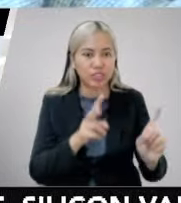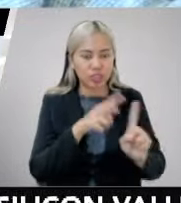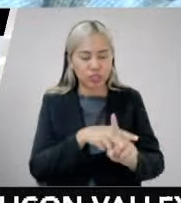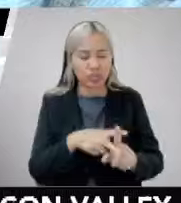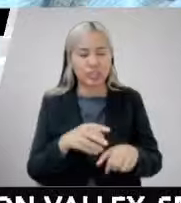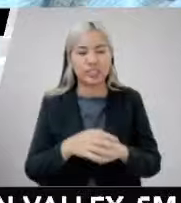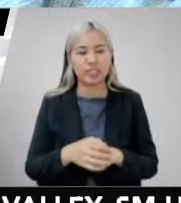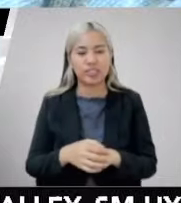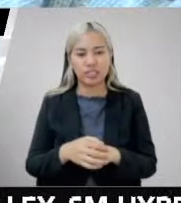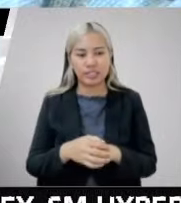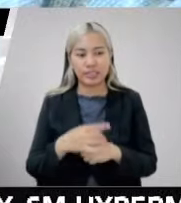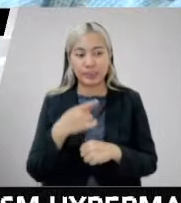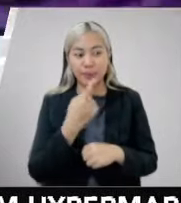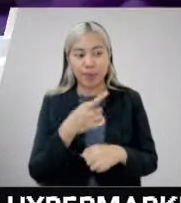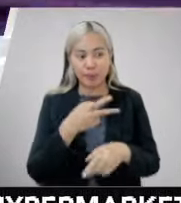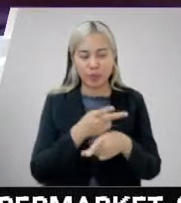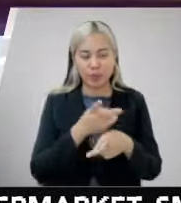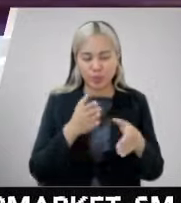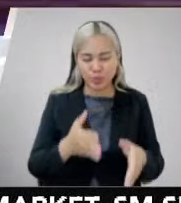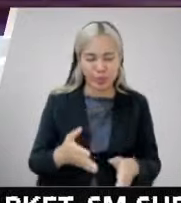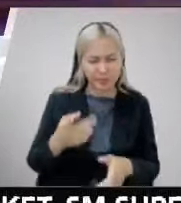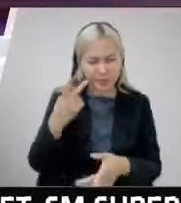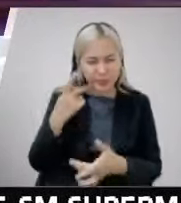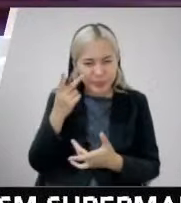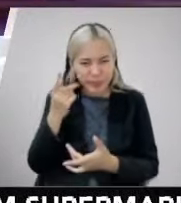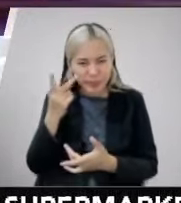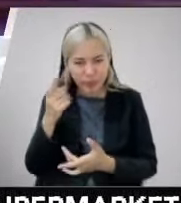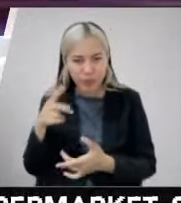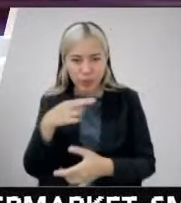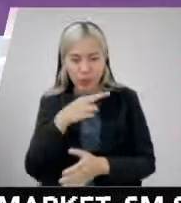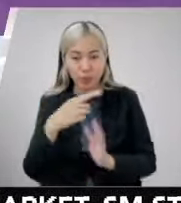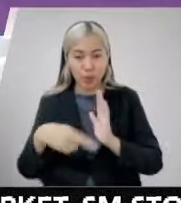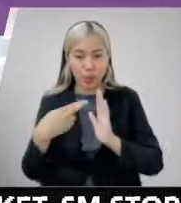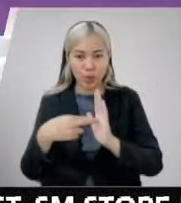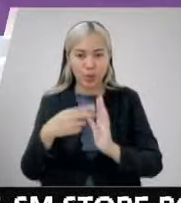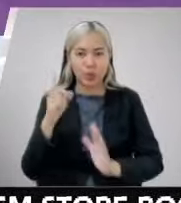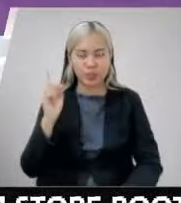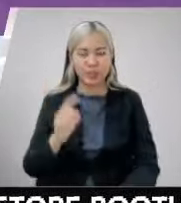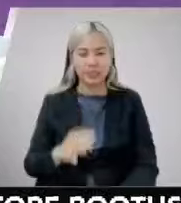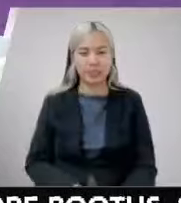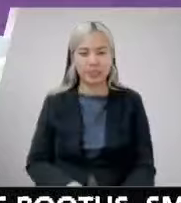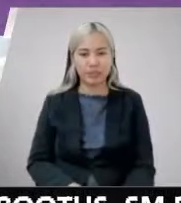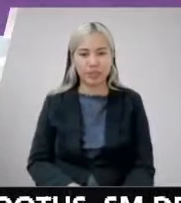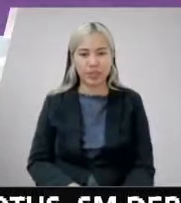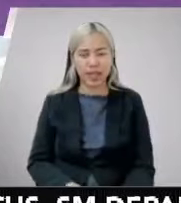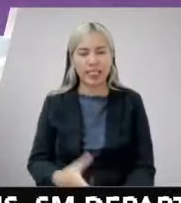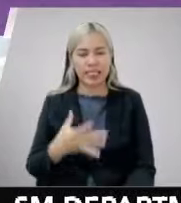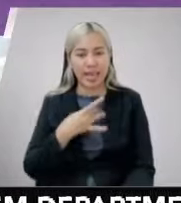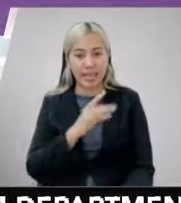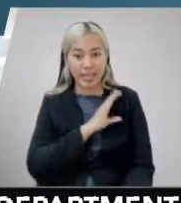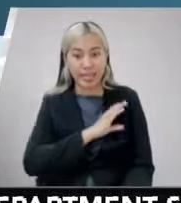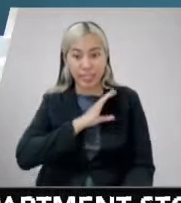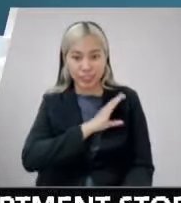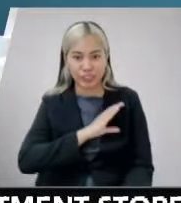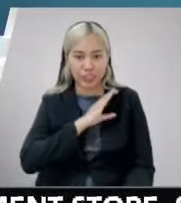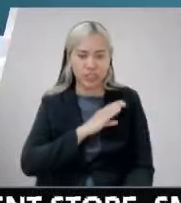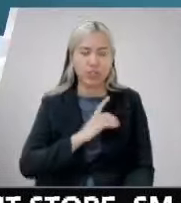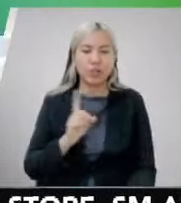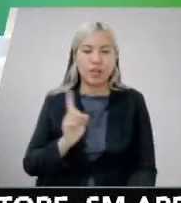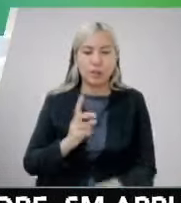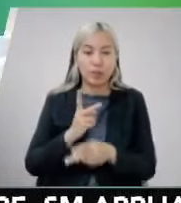tinitingnan ng producers para sa role ni Disgust. Isa raw sa mga nagustuhan niya kay Disgust ay ang pagiging protective sa bidang si